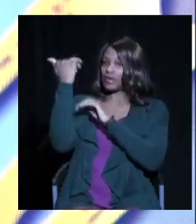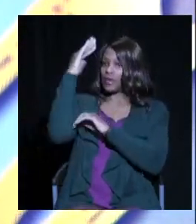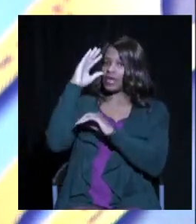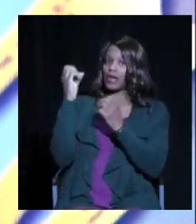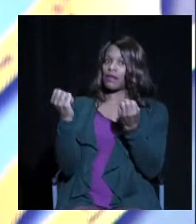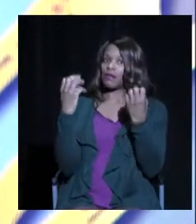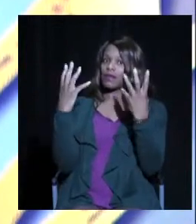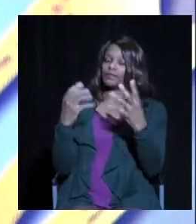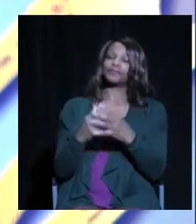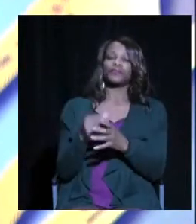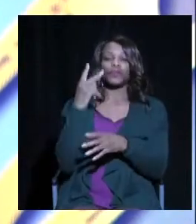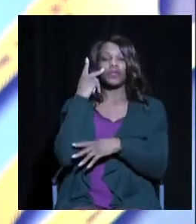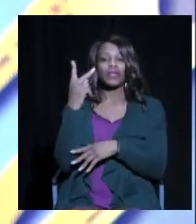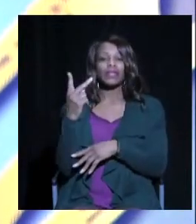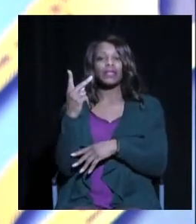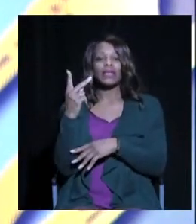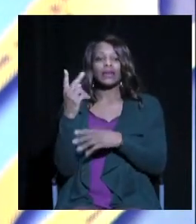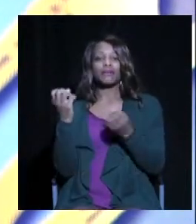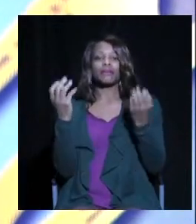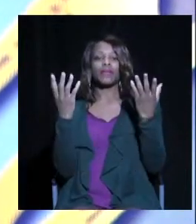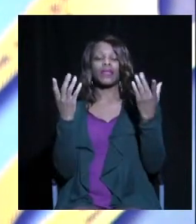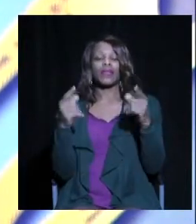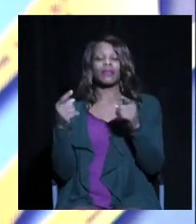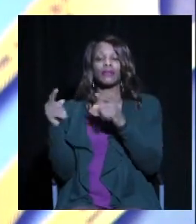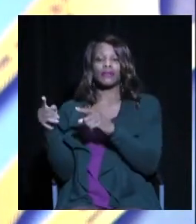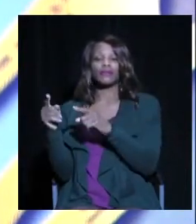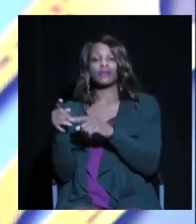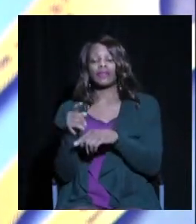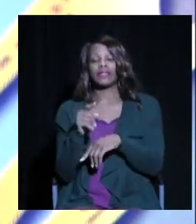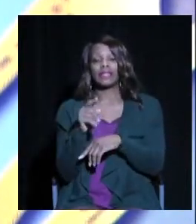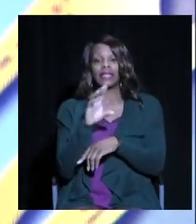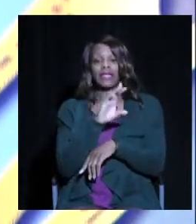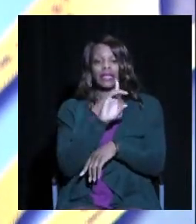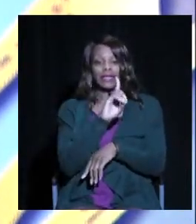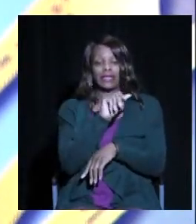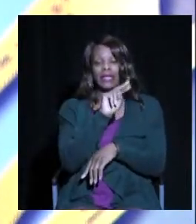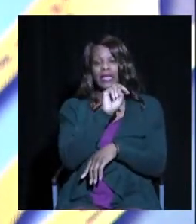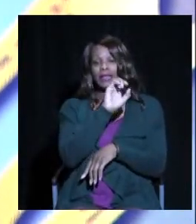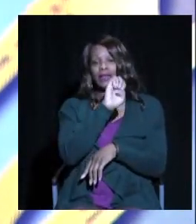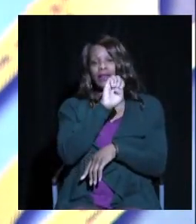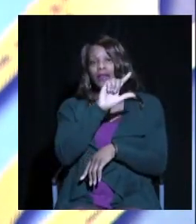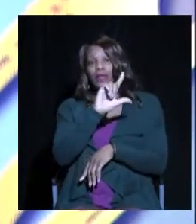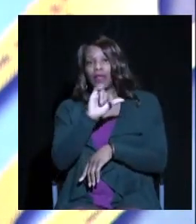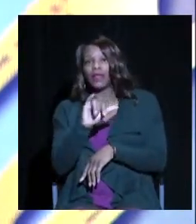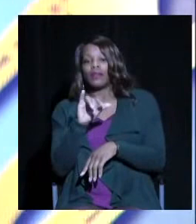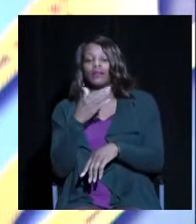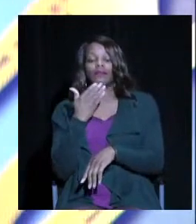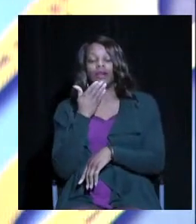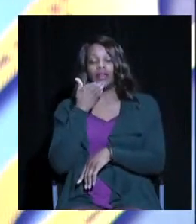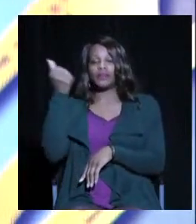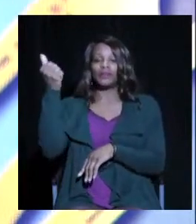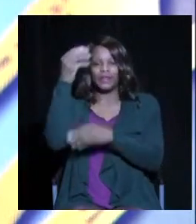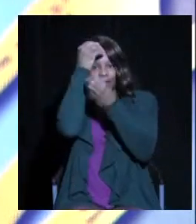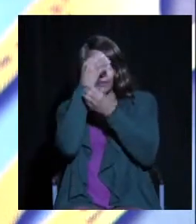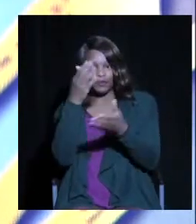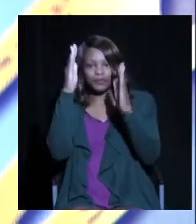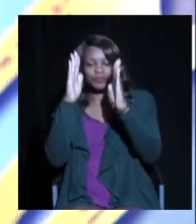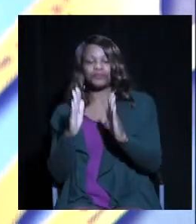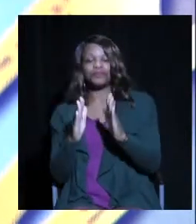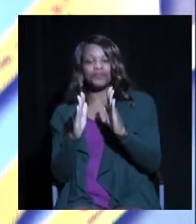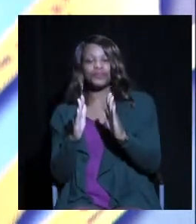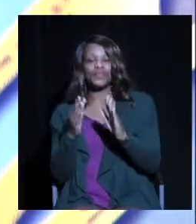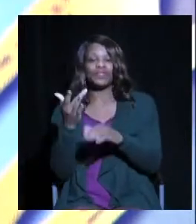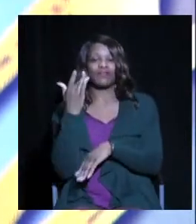happen with Gabriel in the book of Daniel. It's almost like God is sending one of his choice messengers to one of his